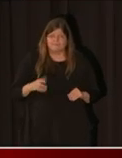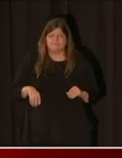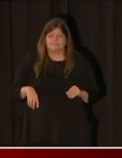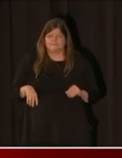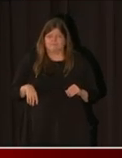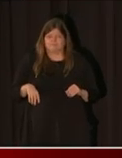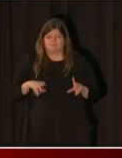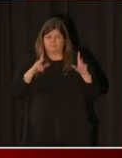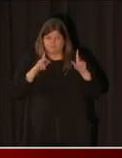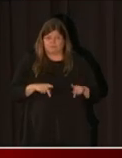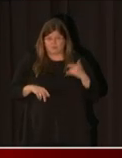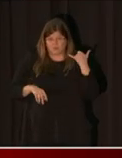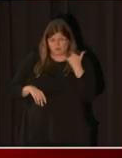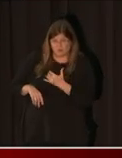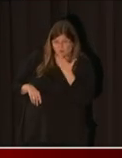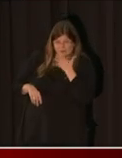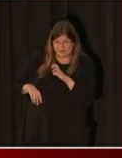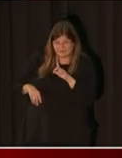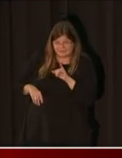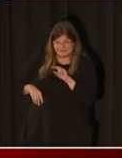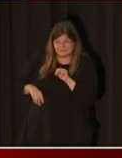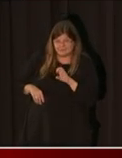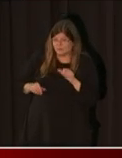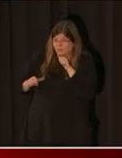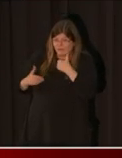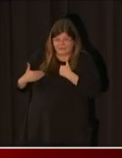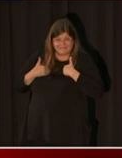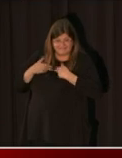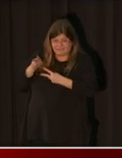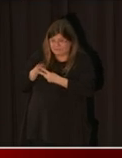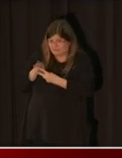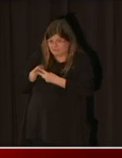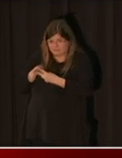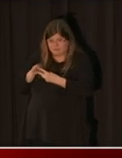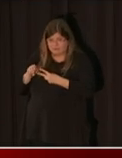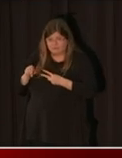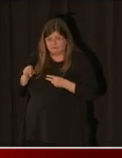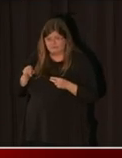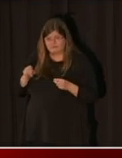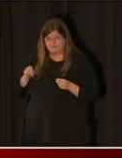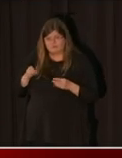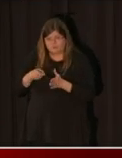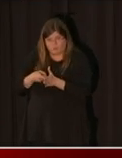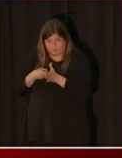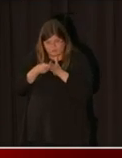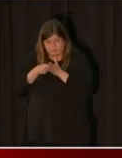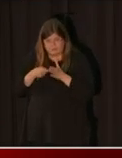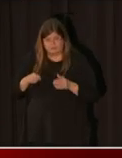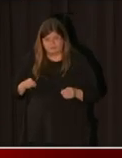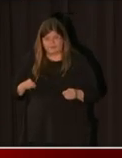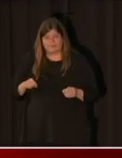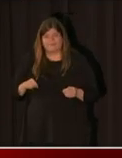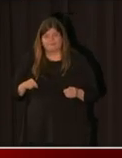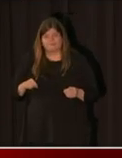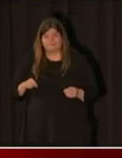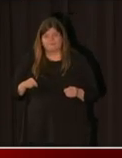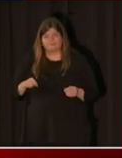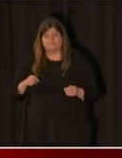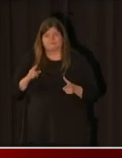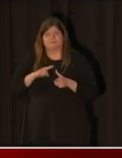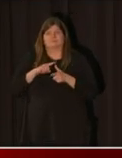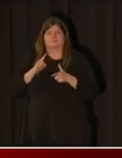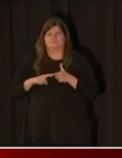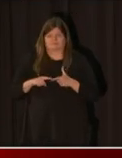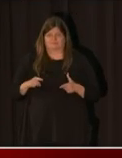we looked at all of the nonprofits doing work in that space or in a specific geographic area, and